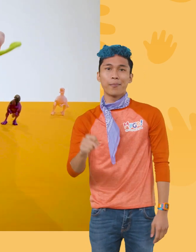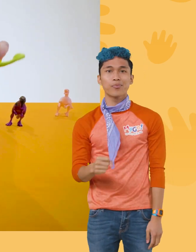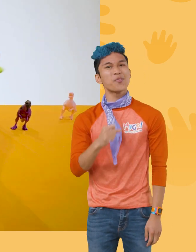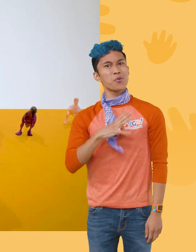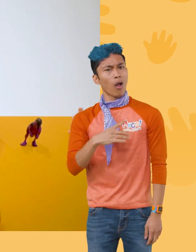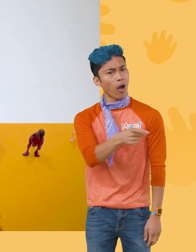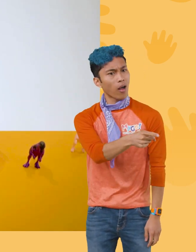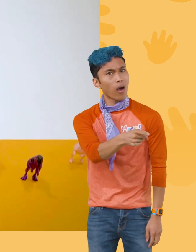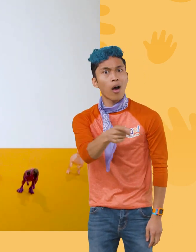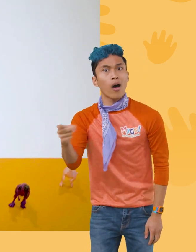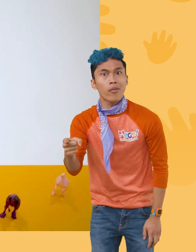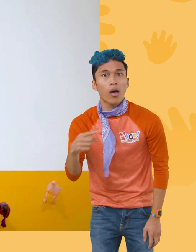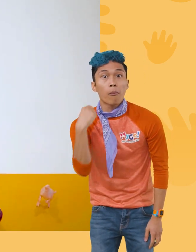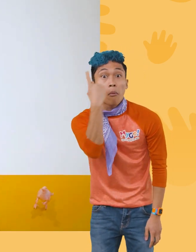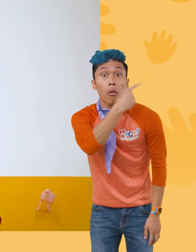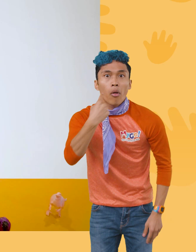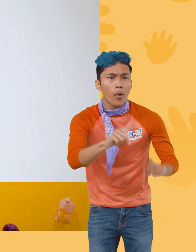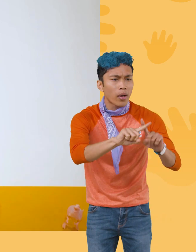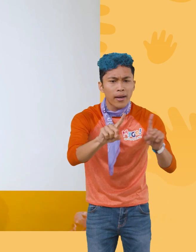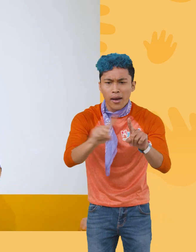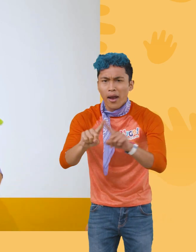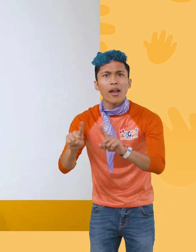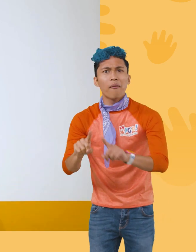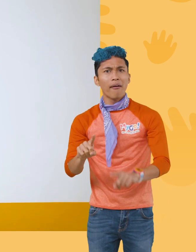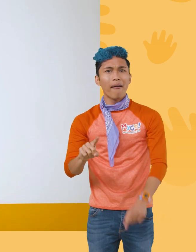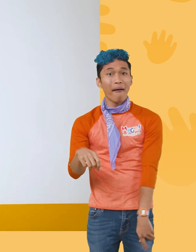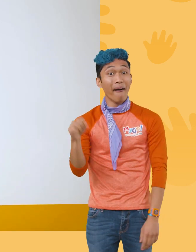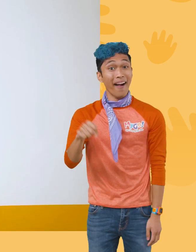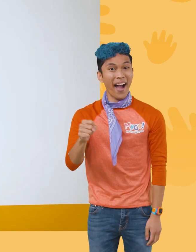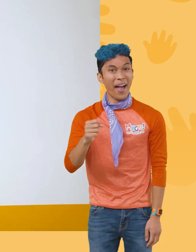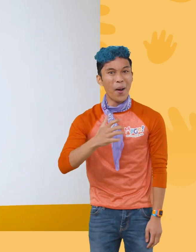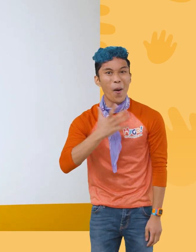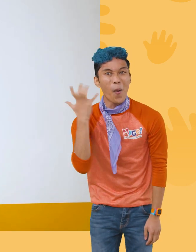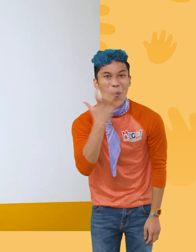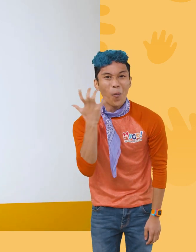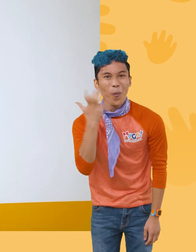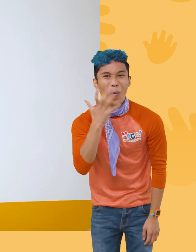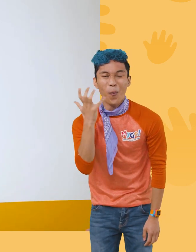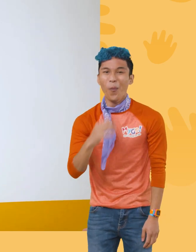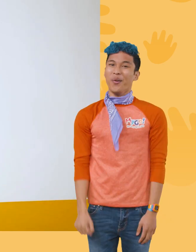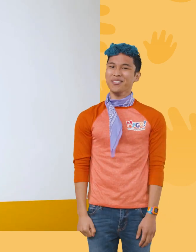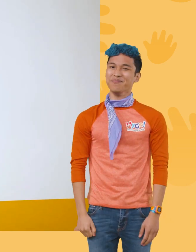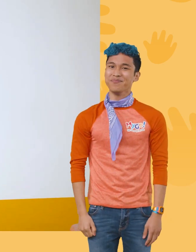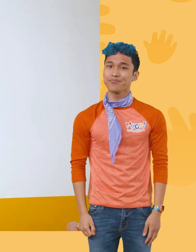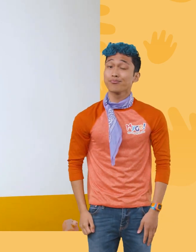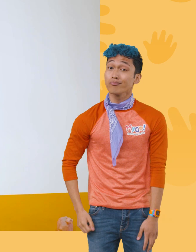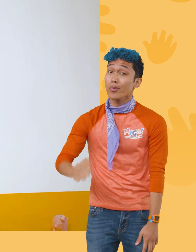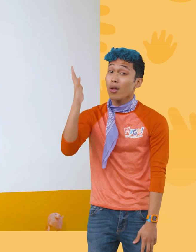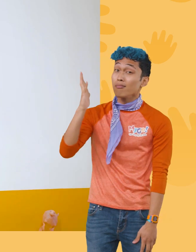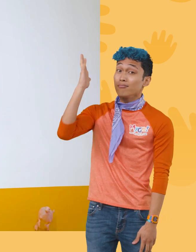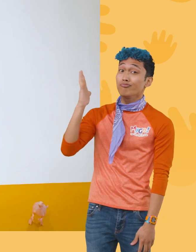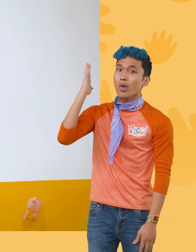Yeah, and it's so cool how all of them look so different from each other. Yeah, whoa.